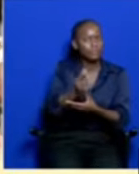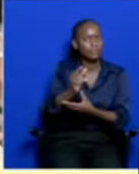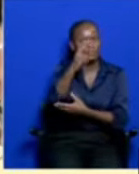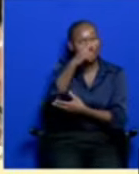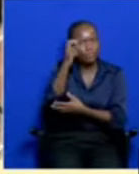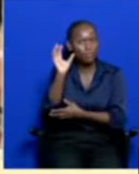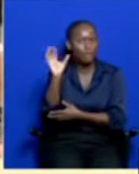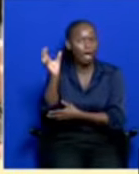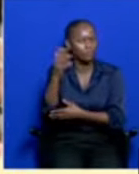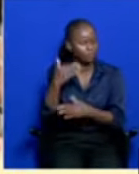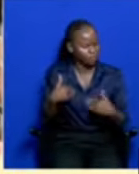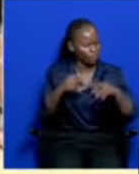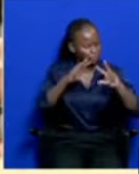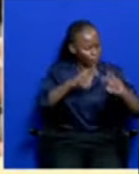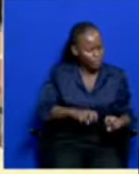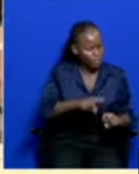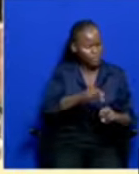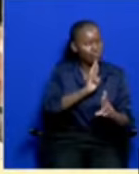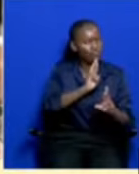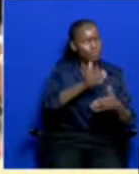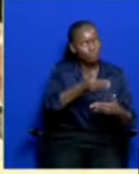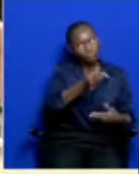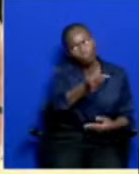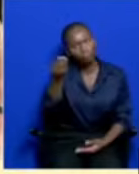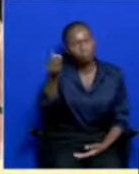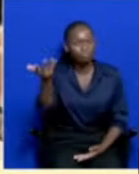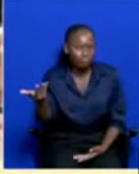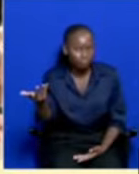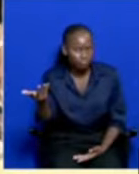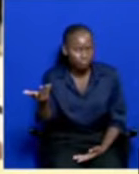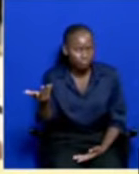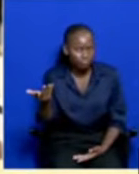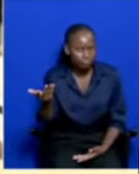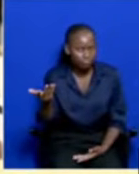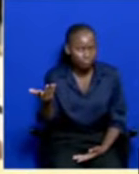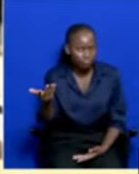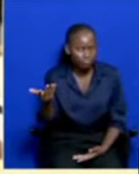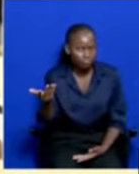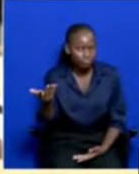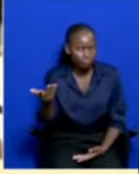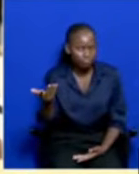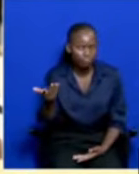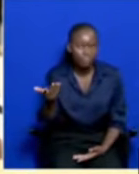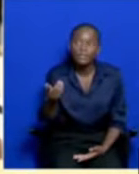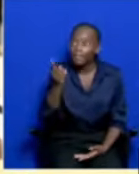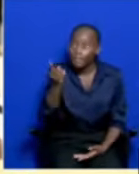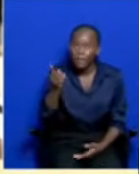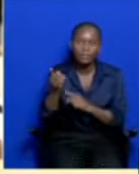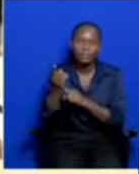a report to EMPD on the basis of which they then institute disciplinary proceedings?